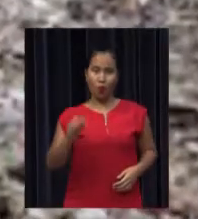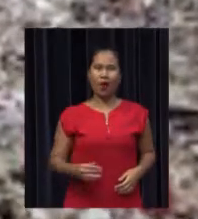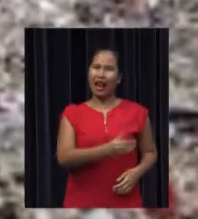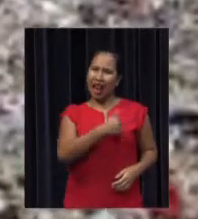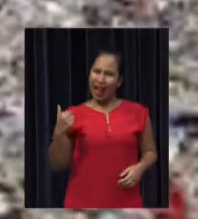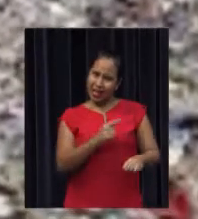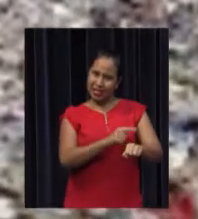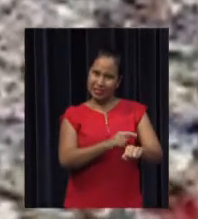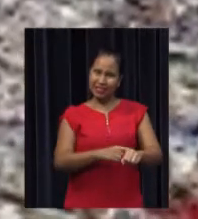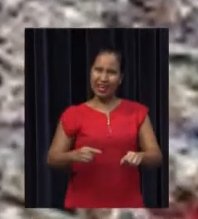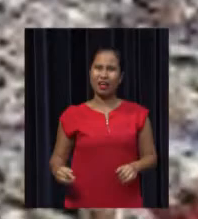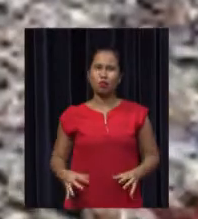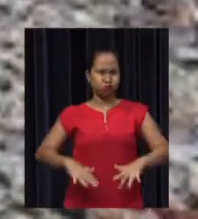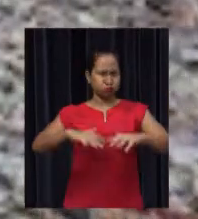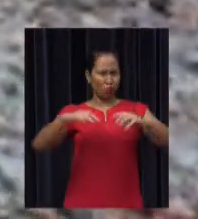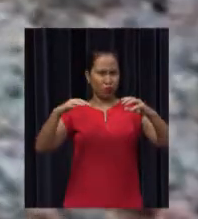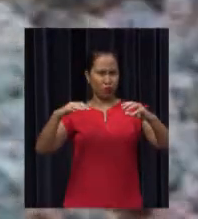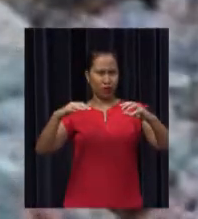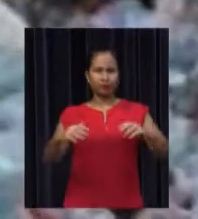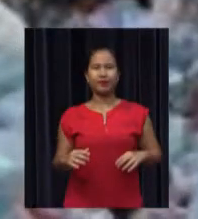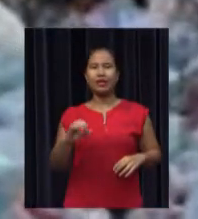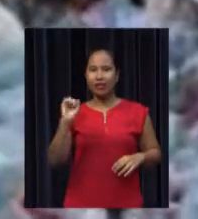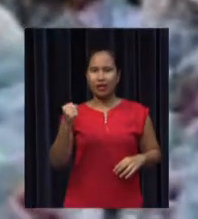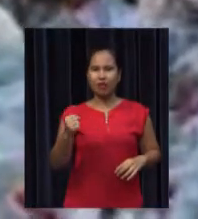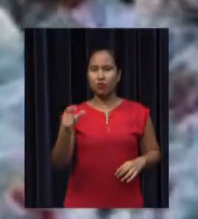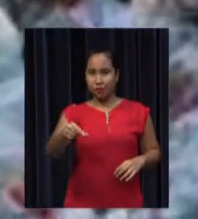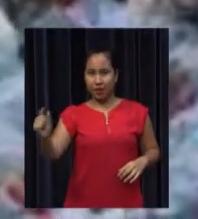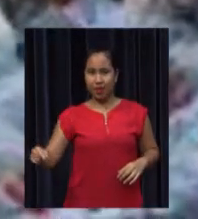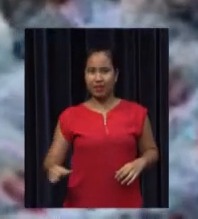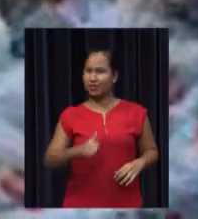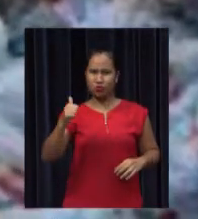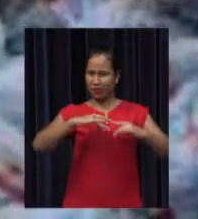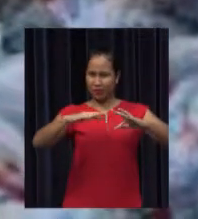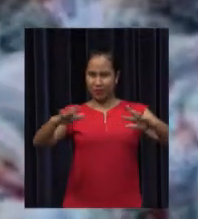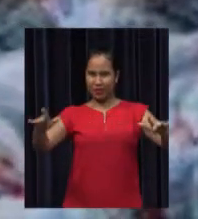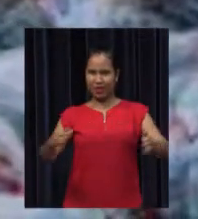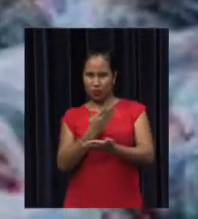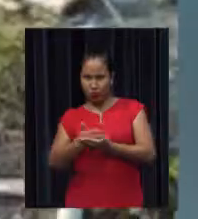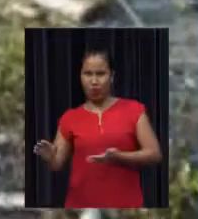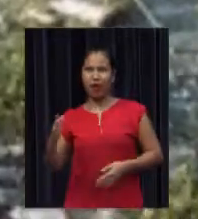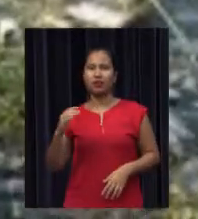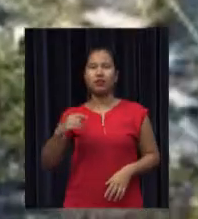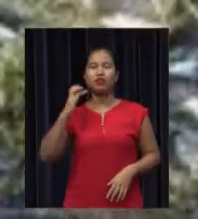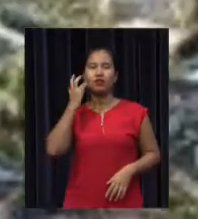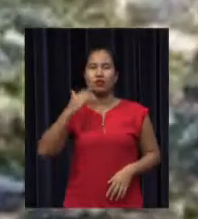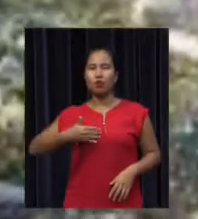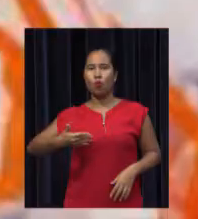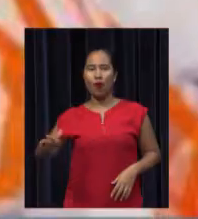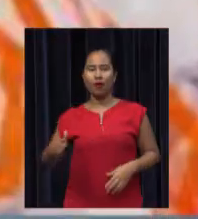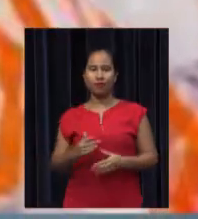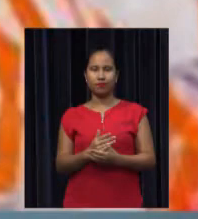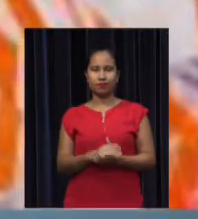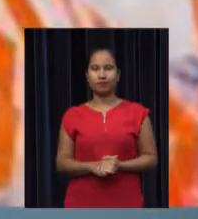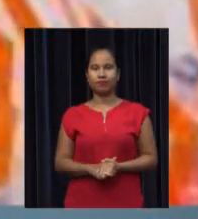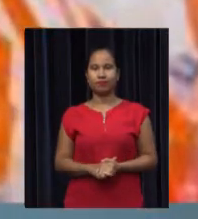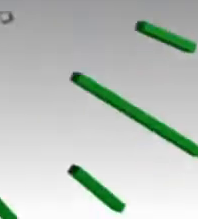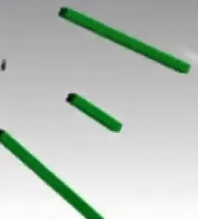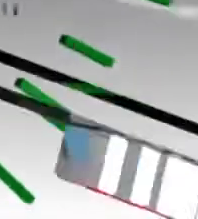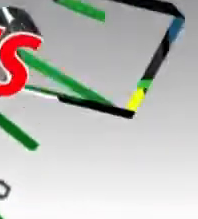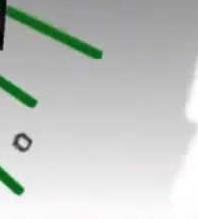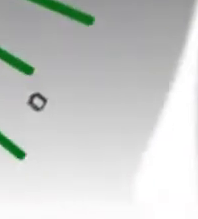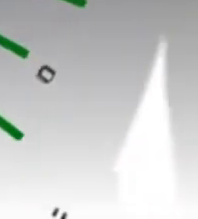a longer period has to do with housing developers who have not properly managed their drainages, says Minister Pengel.